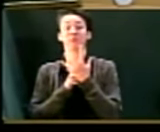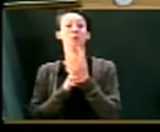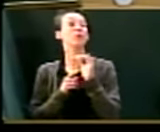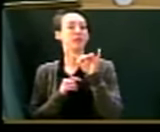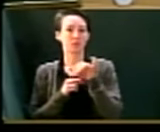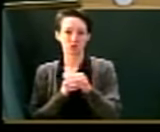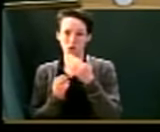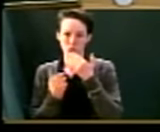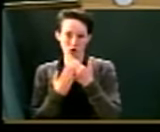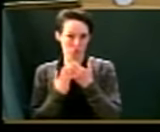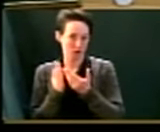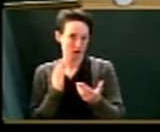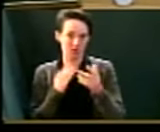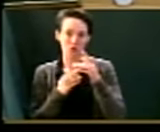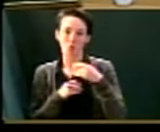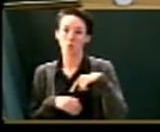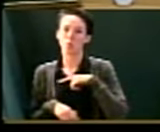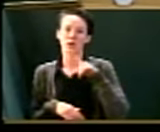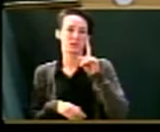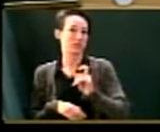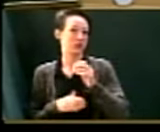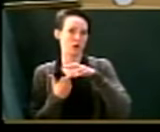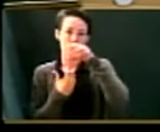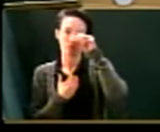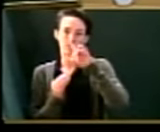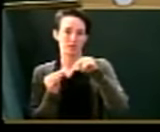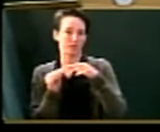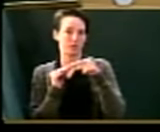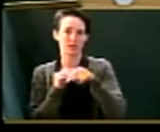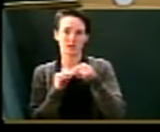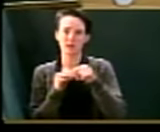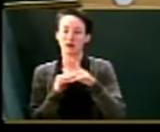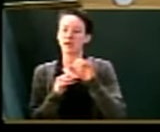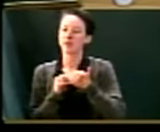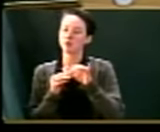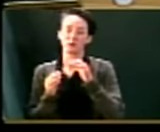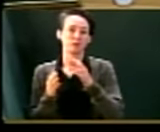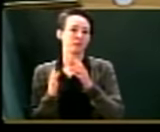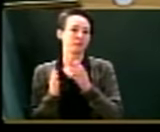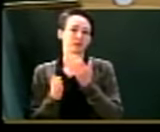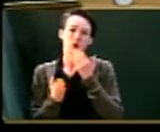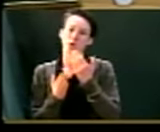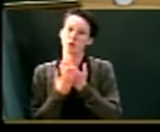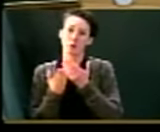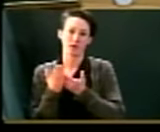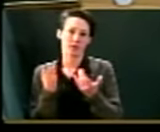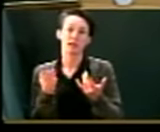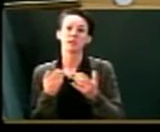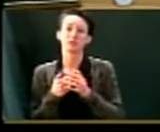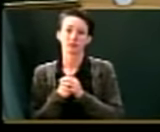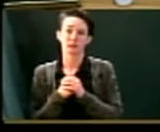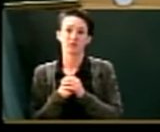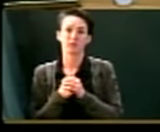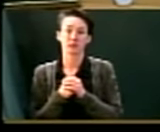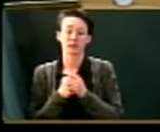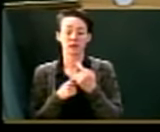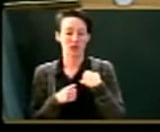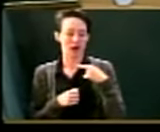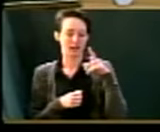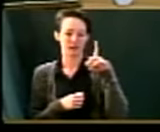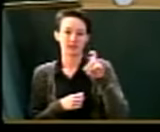thing because we need to be educated to this. So that's a very good thing that this has happened. I need